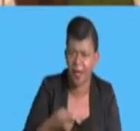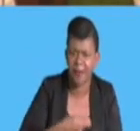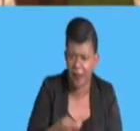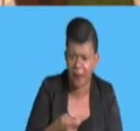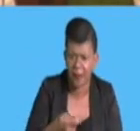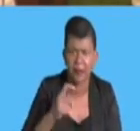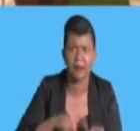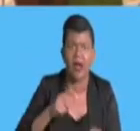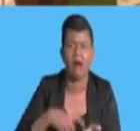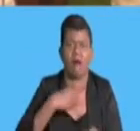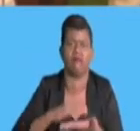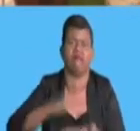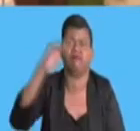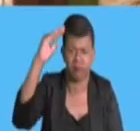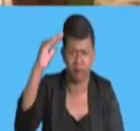bill. Thank you.